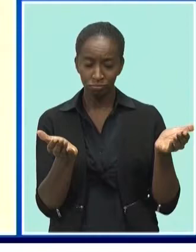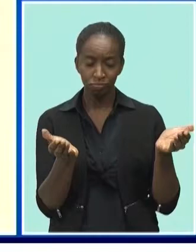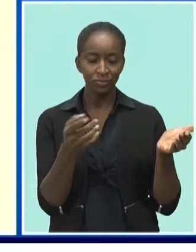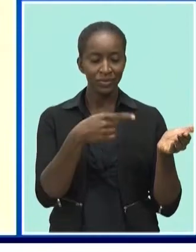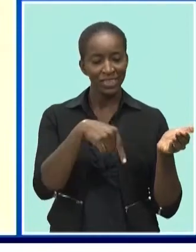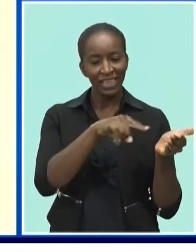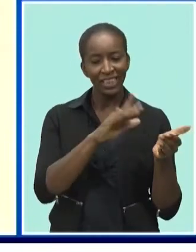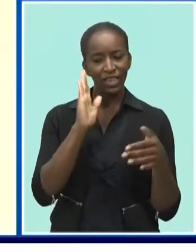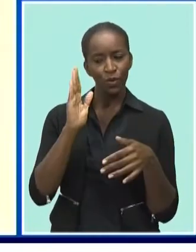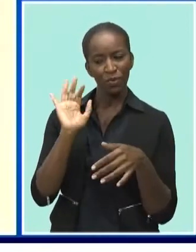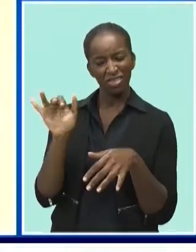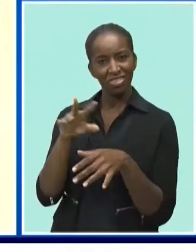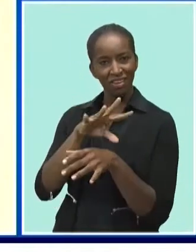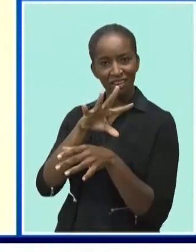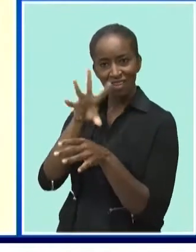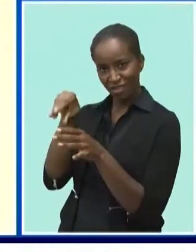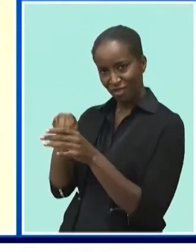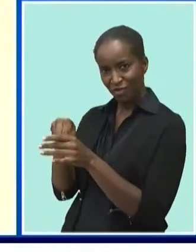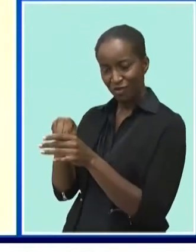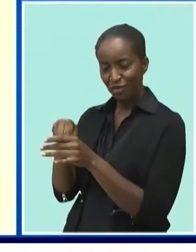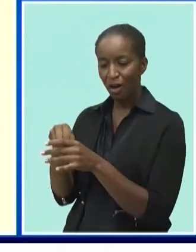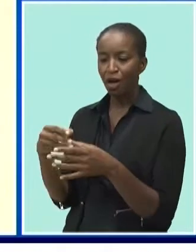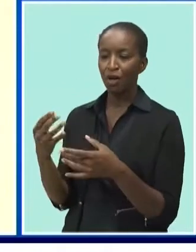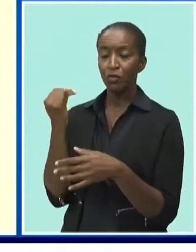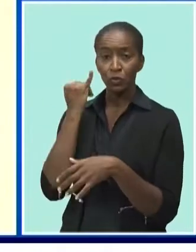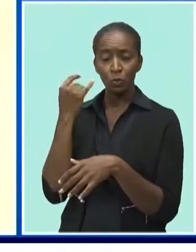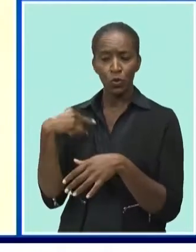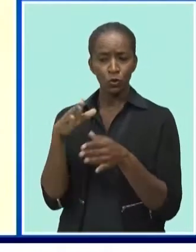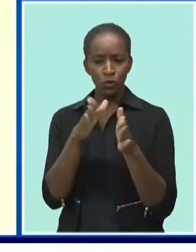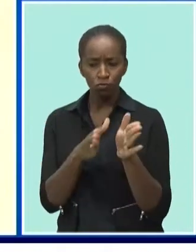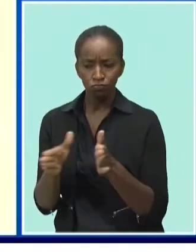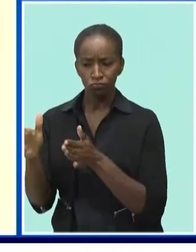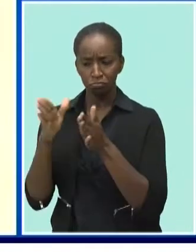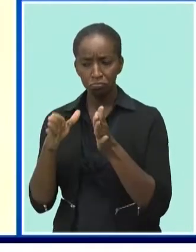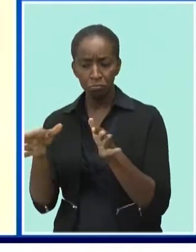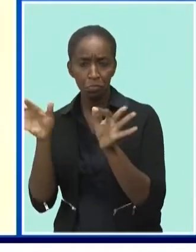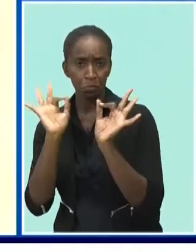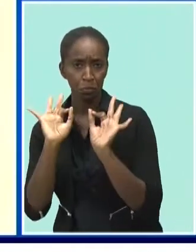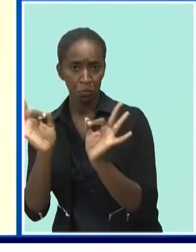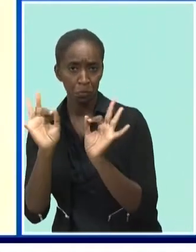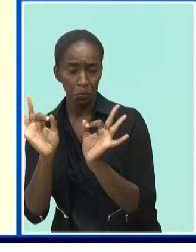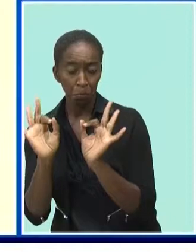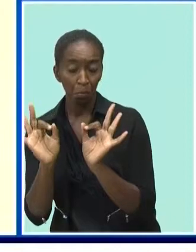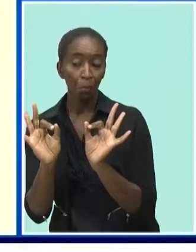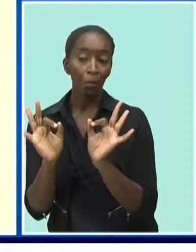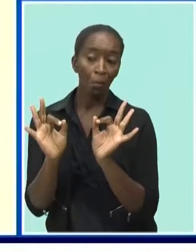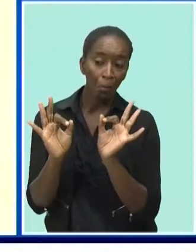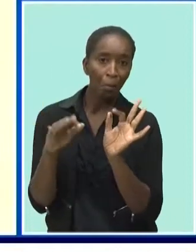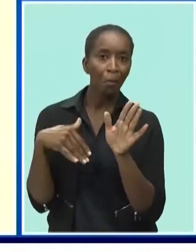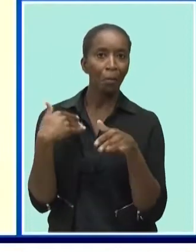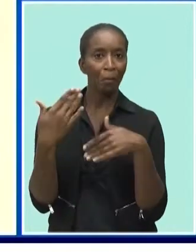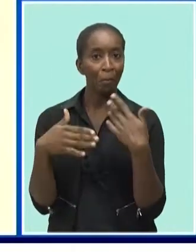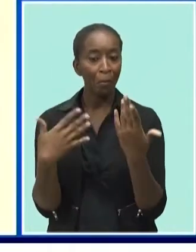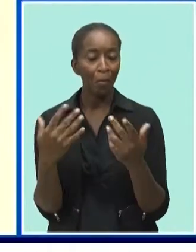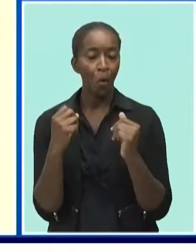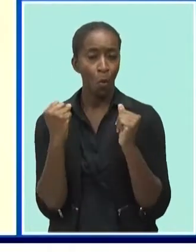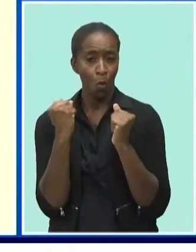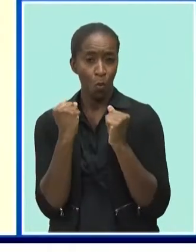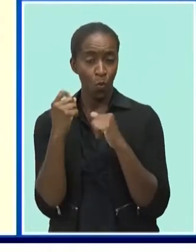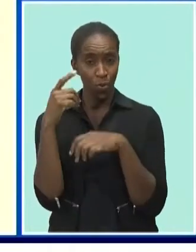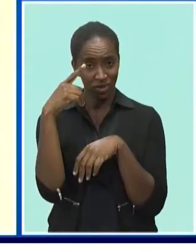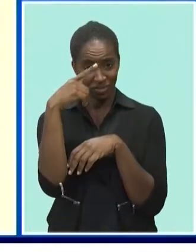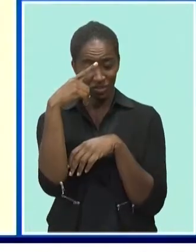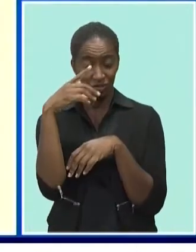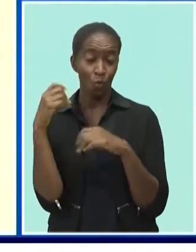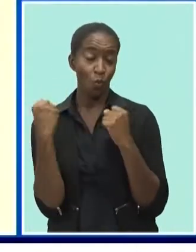a certain standard, then it stands to reason as night follows day that others in the winter season, which is when